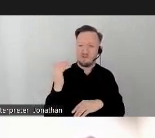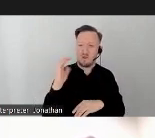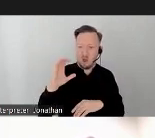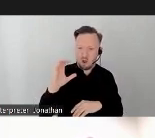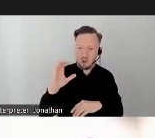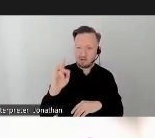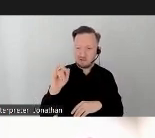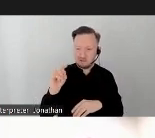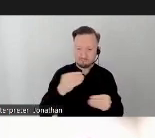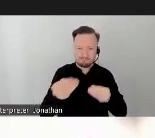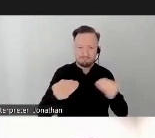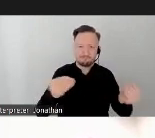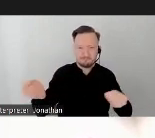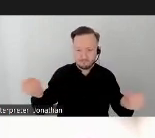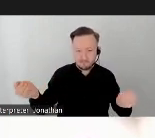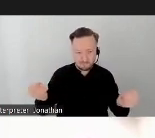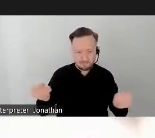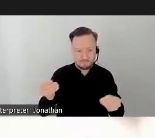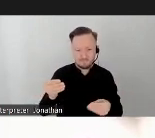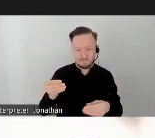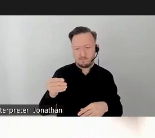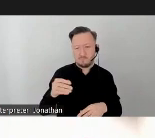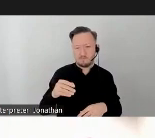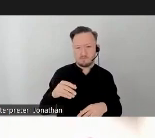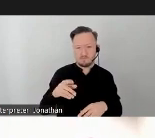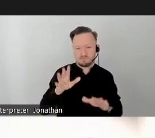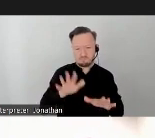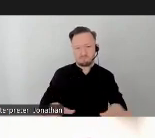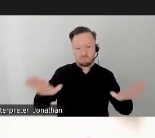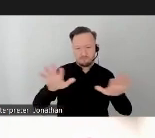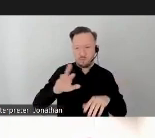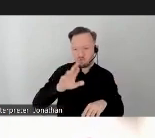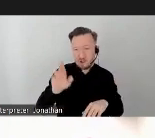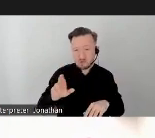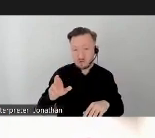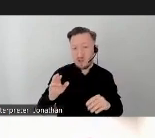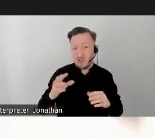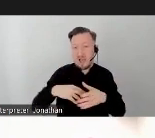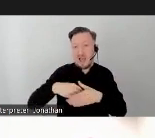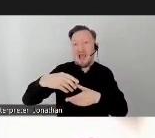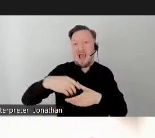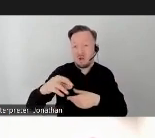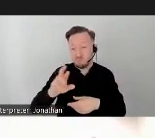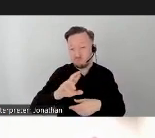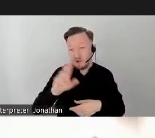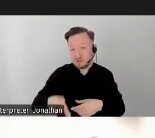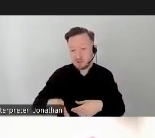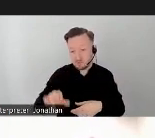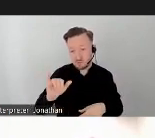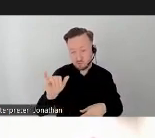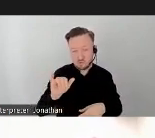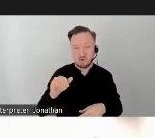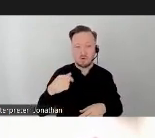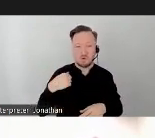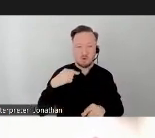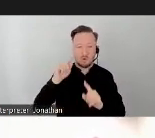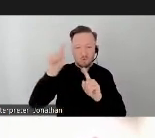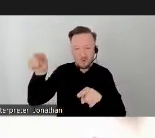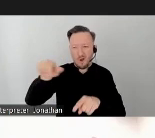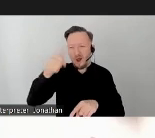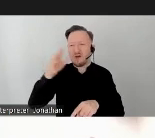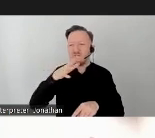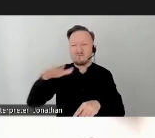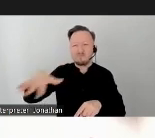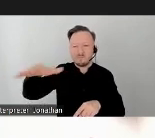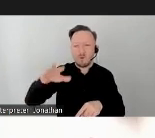within Rochester and beyond. We have been as far as Harnell and other Royal locations. We've been out to Williamson, and